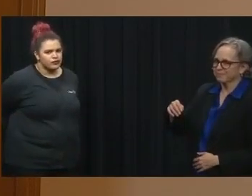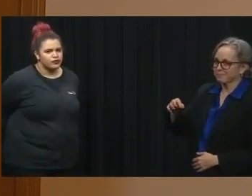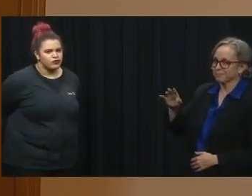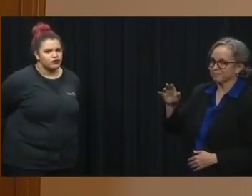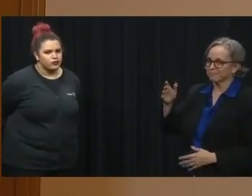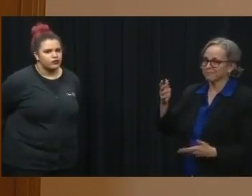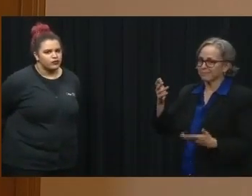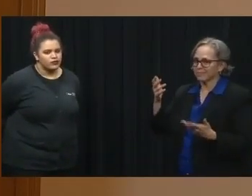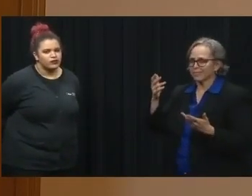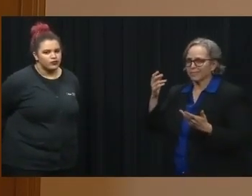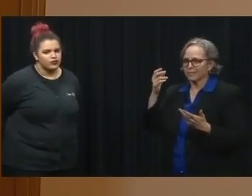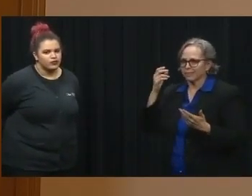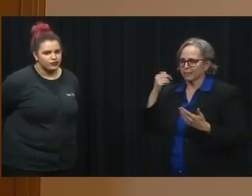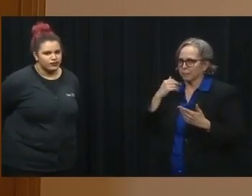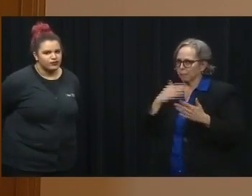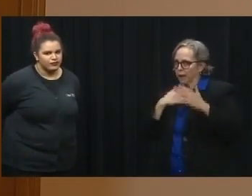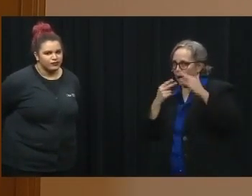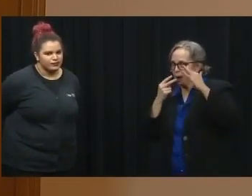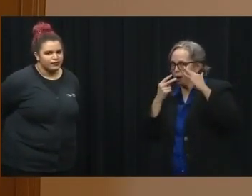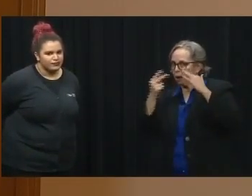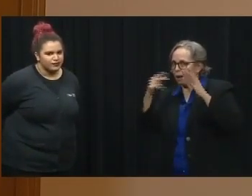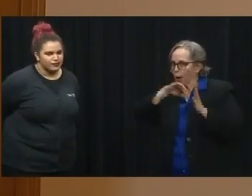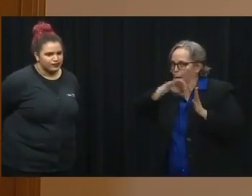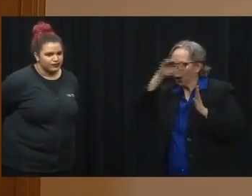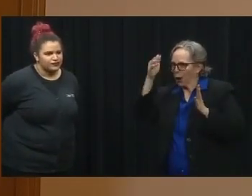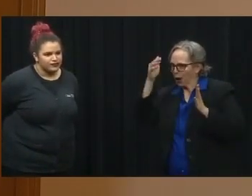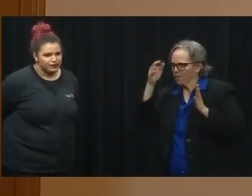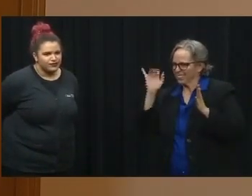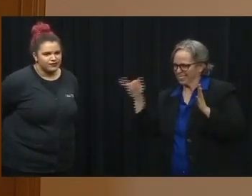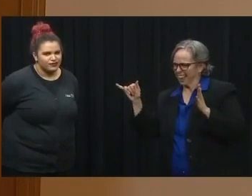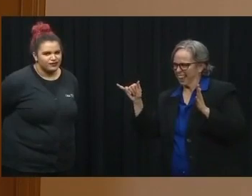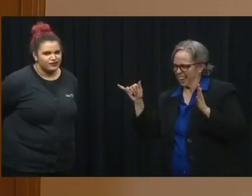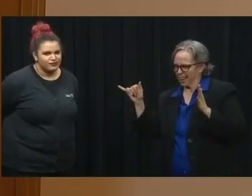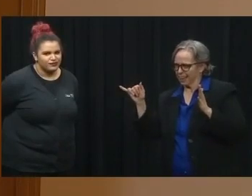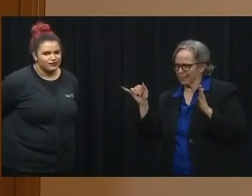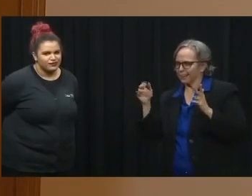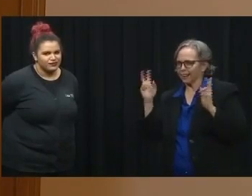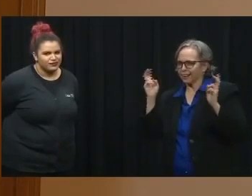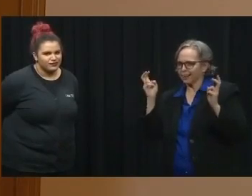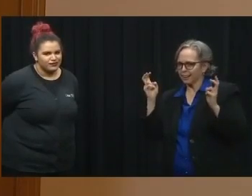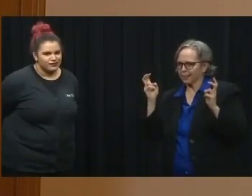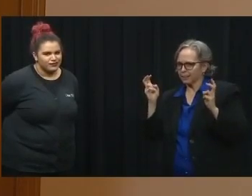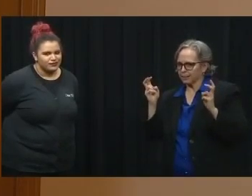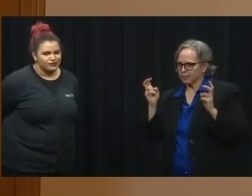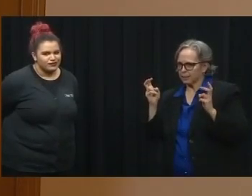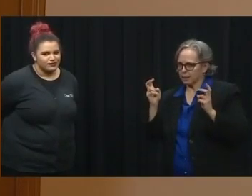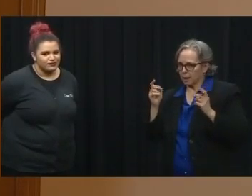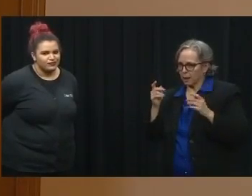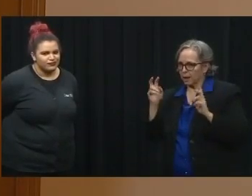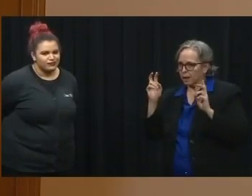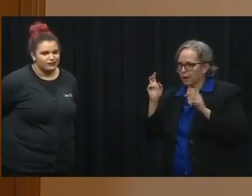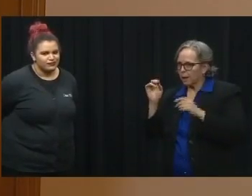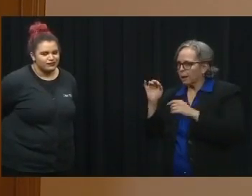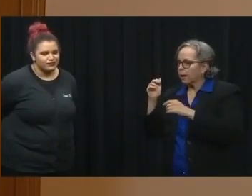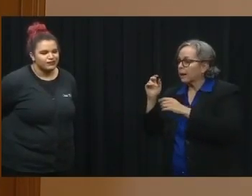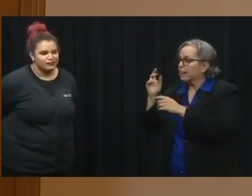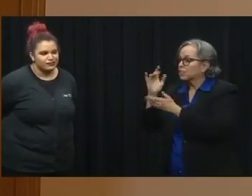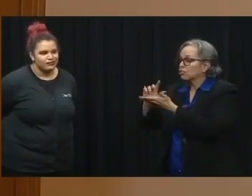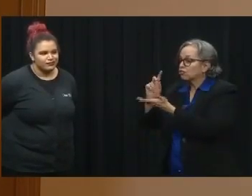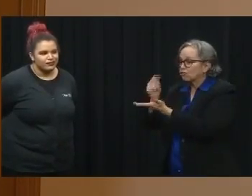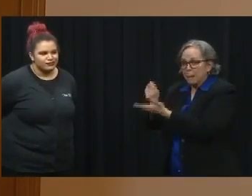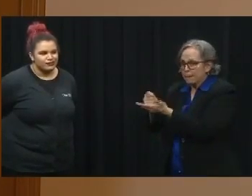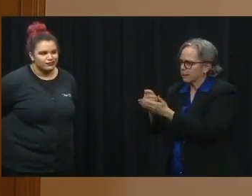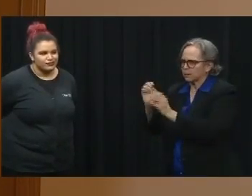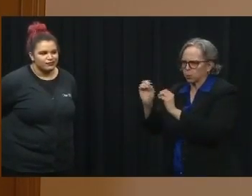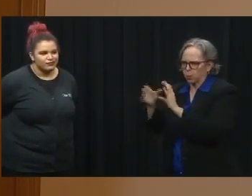Swiss cheese of the 4 layers of things we've put in place. When we do them all together, it can be up to